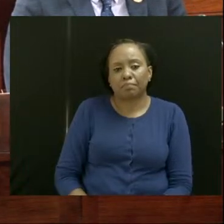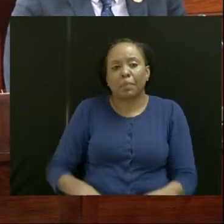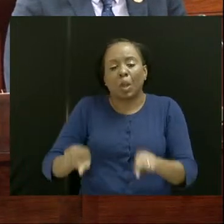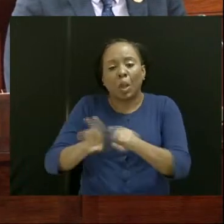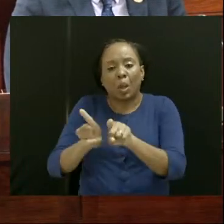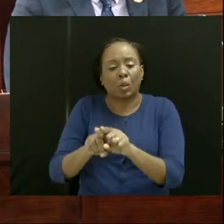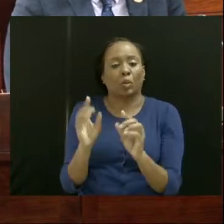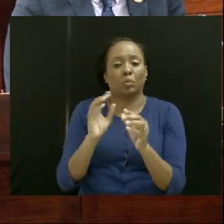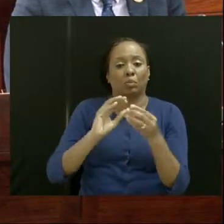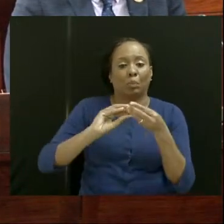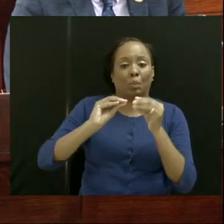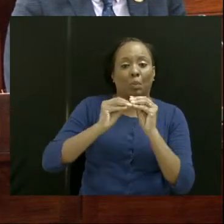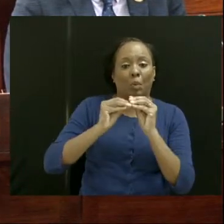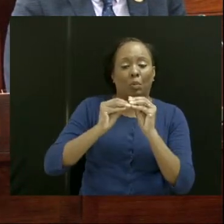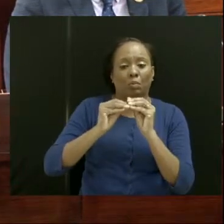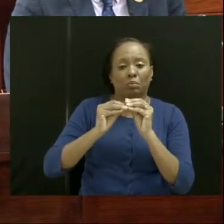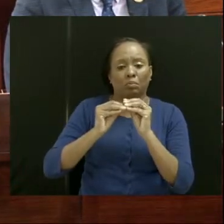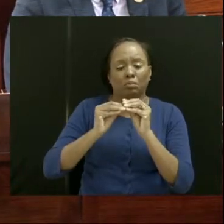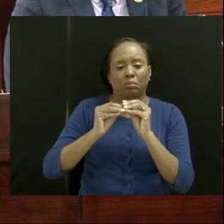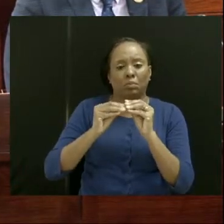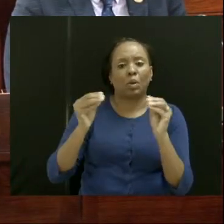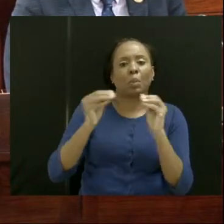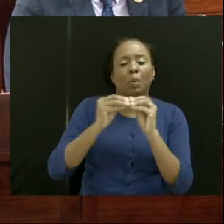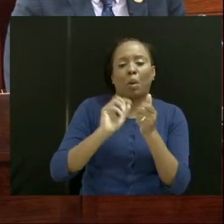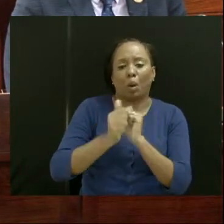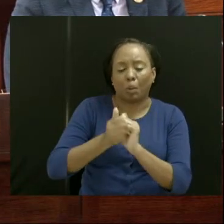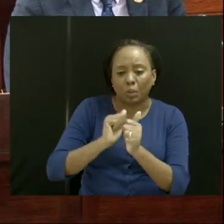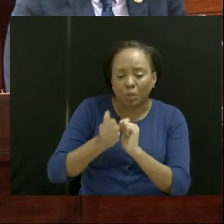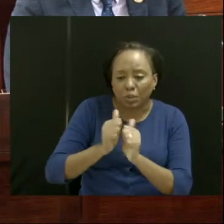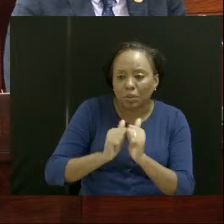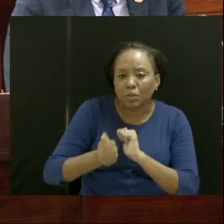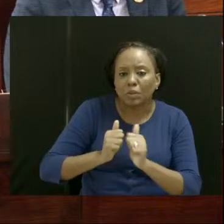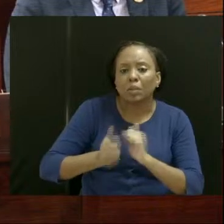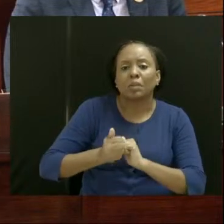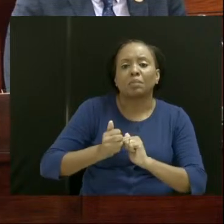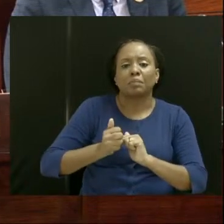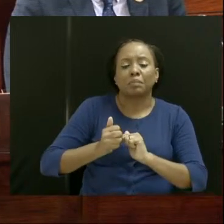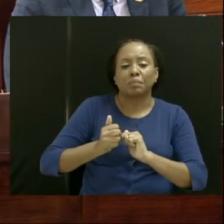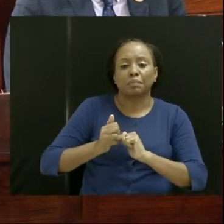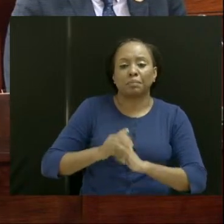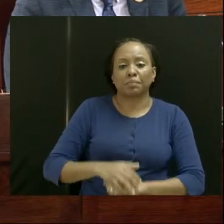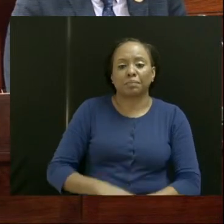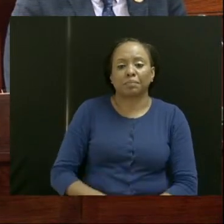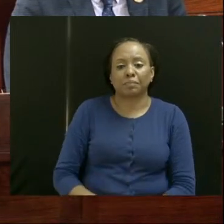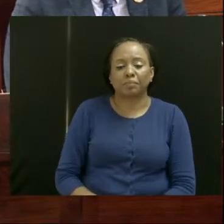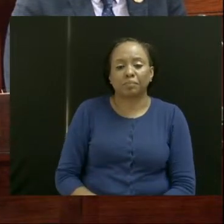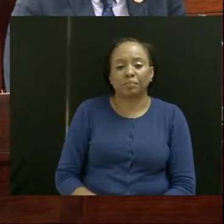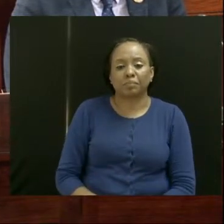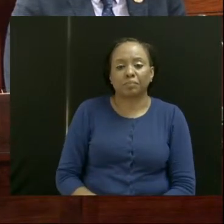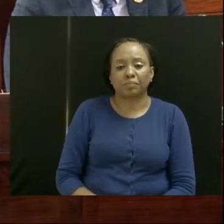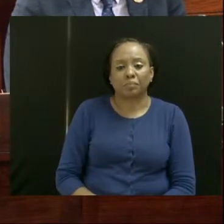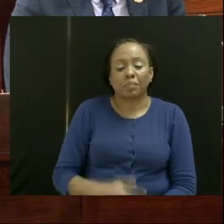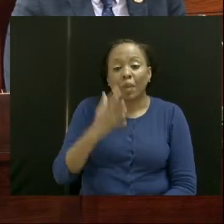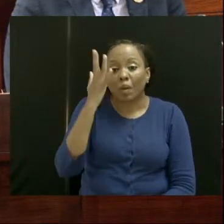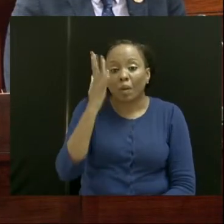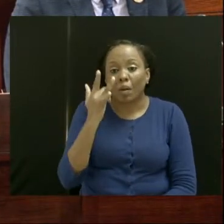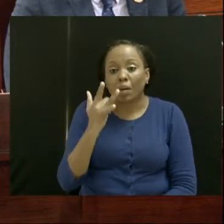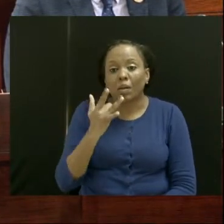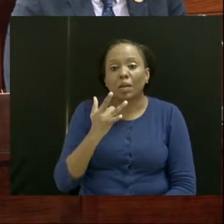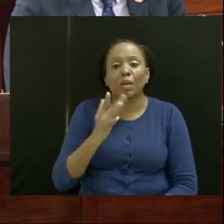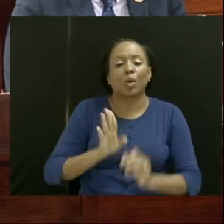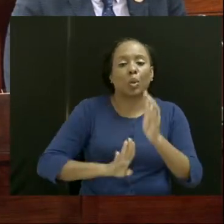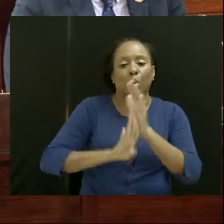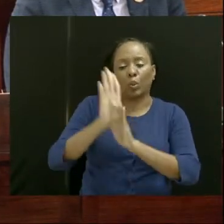competitiveness with the aim in mind of ensuring equitable growth that